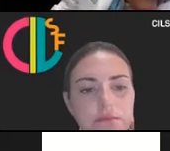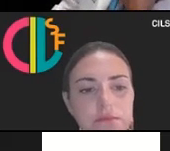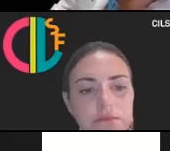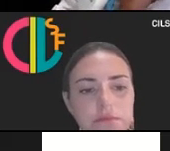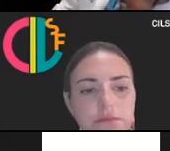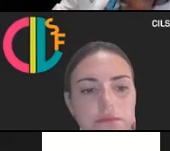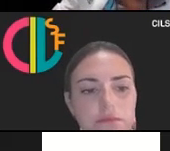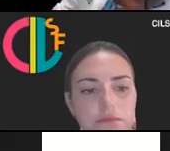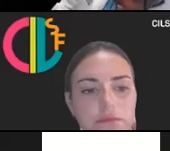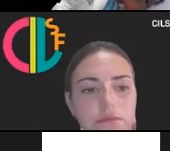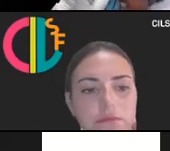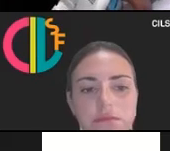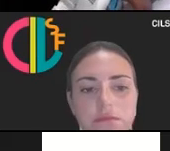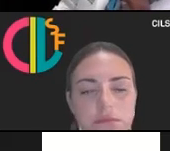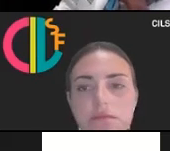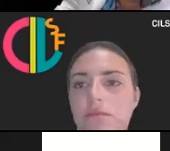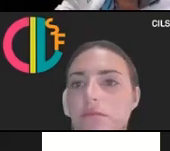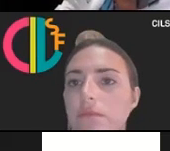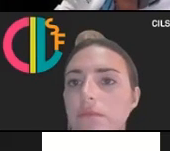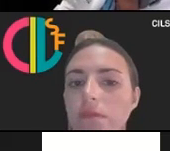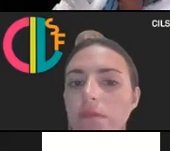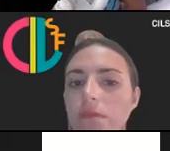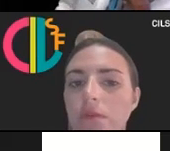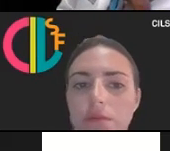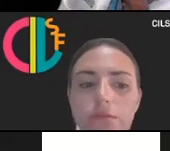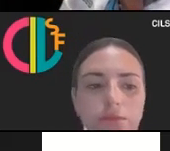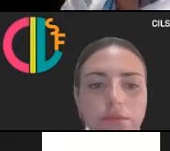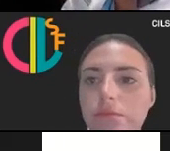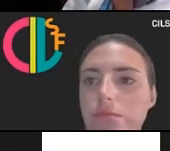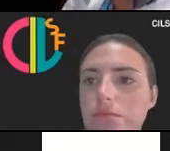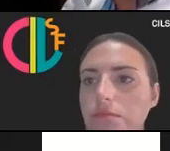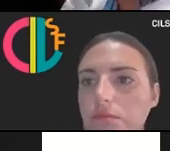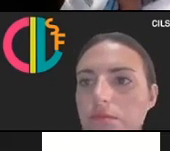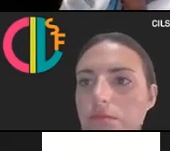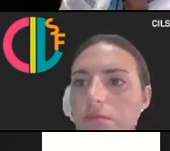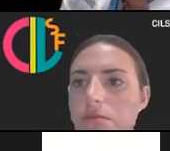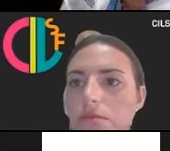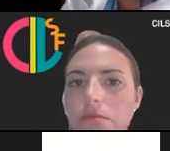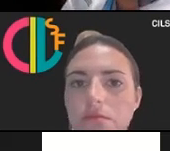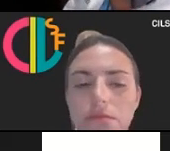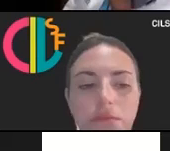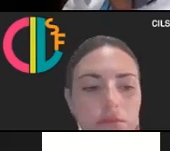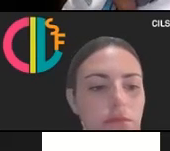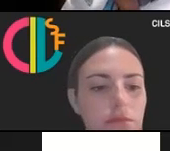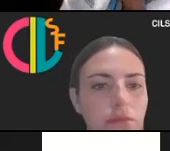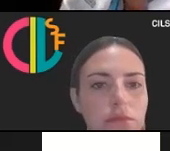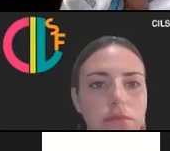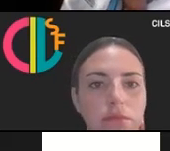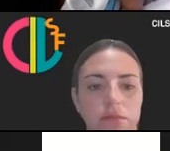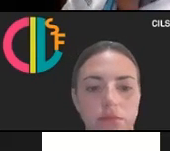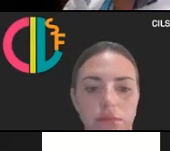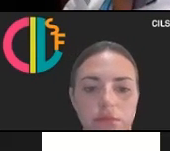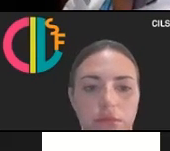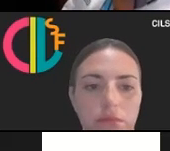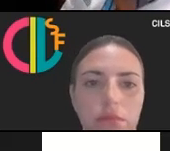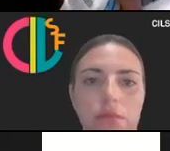Battling it has been my charge for the last, year, trying to find out against these well-organized, highly sophisticated bad actors trying